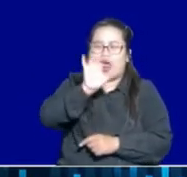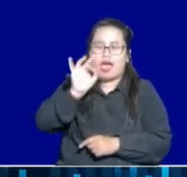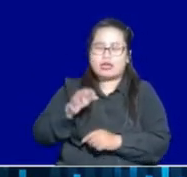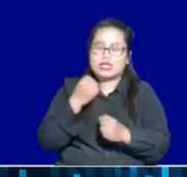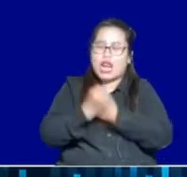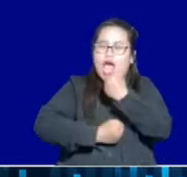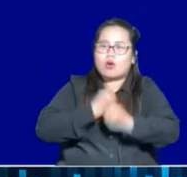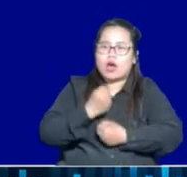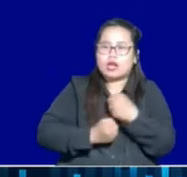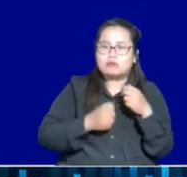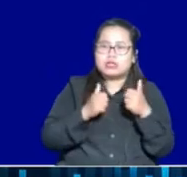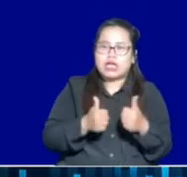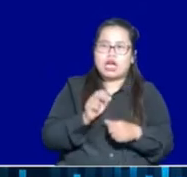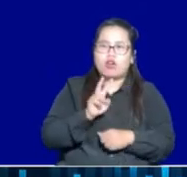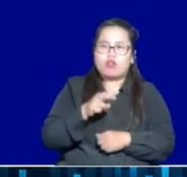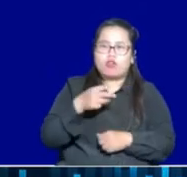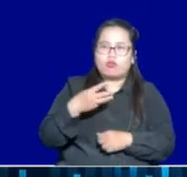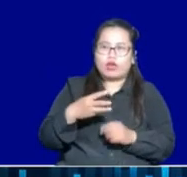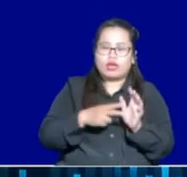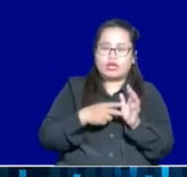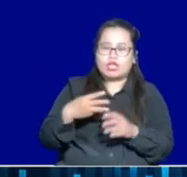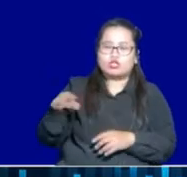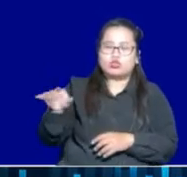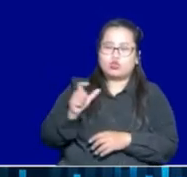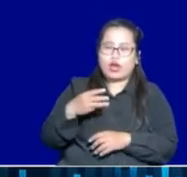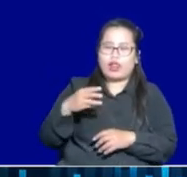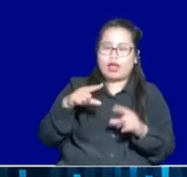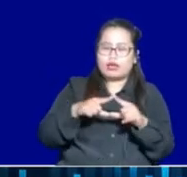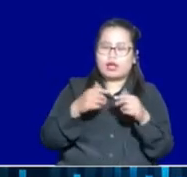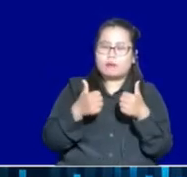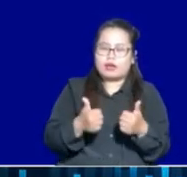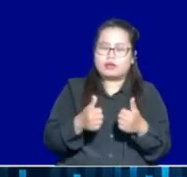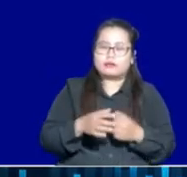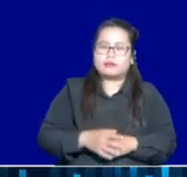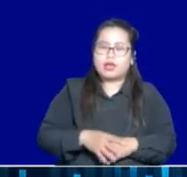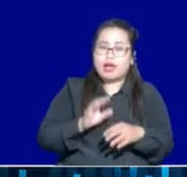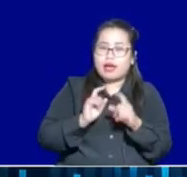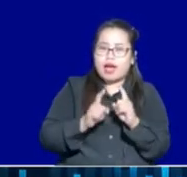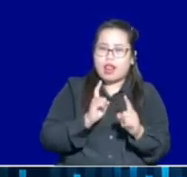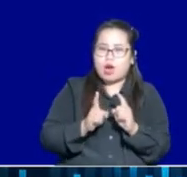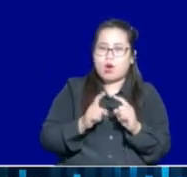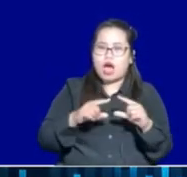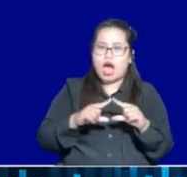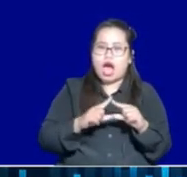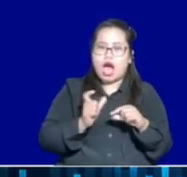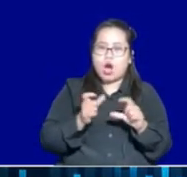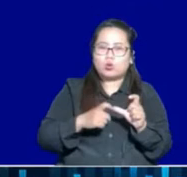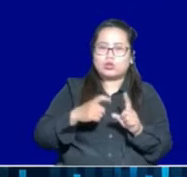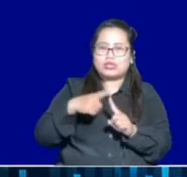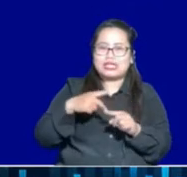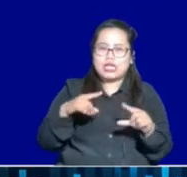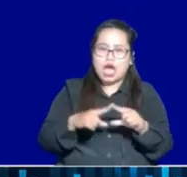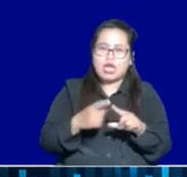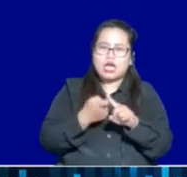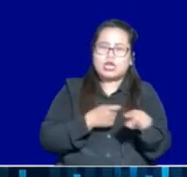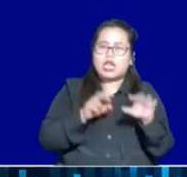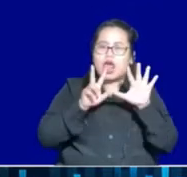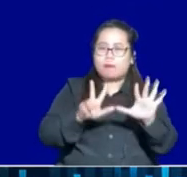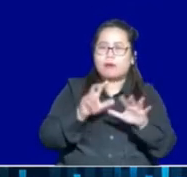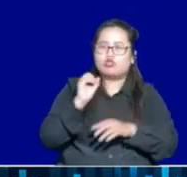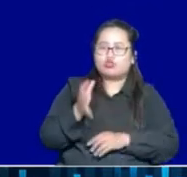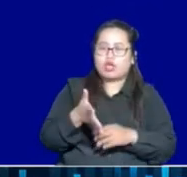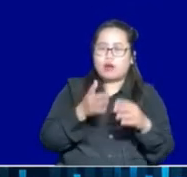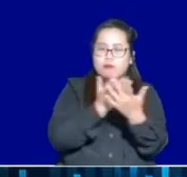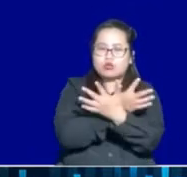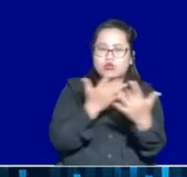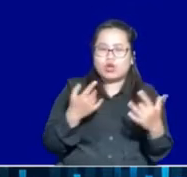30 million people, with Austria, which is a country of 8 million people. And you see that Austria makes a ton of goods.